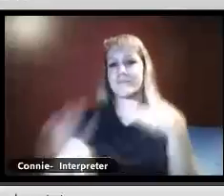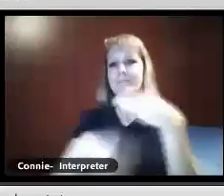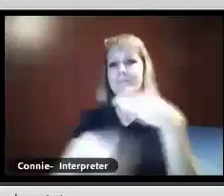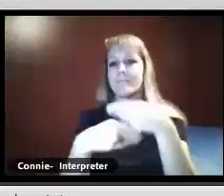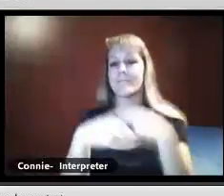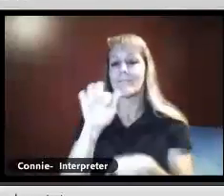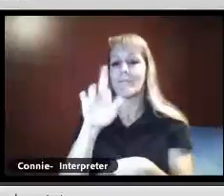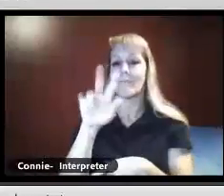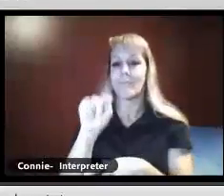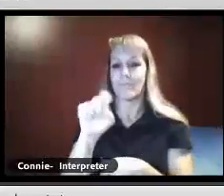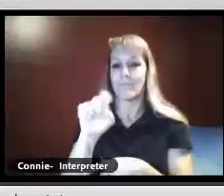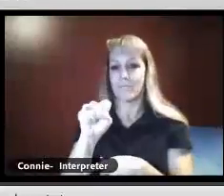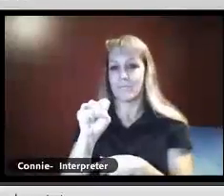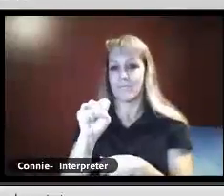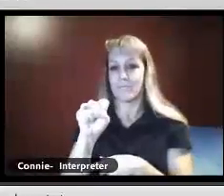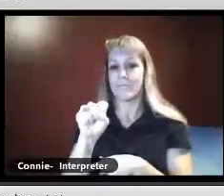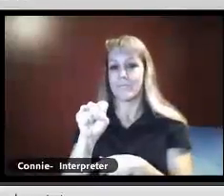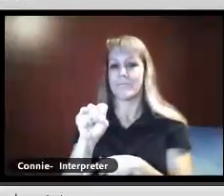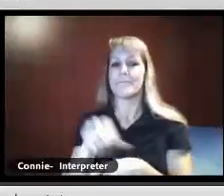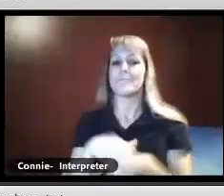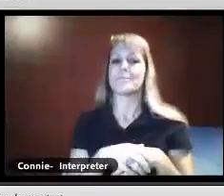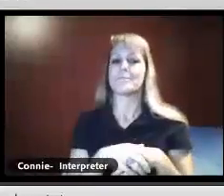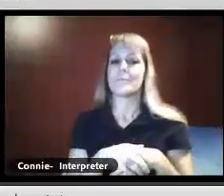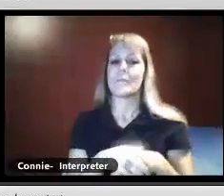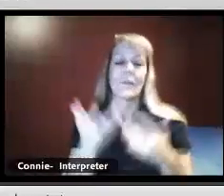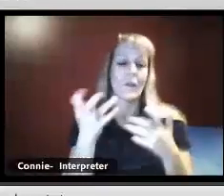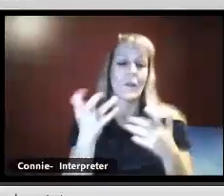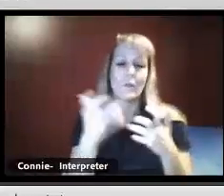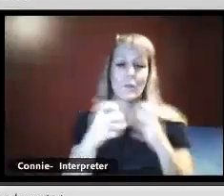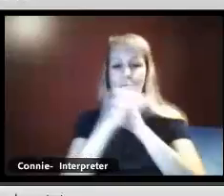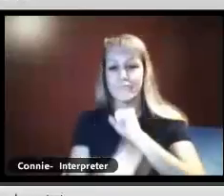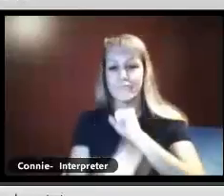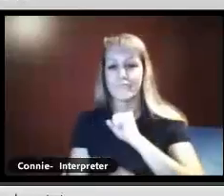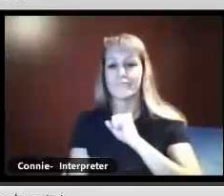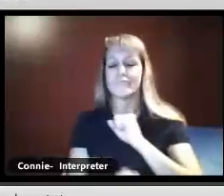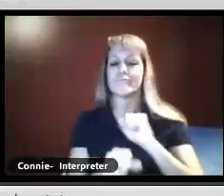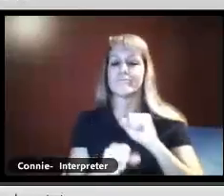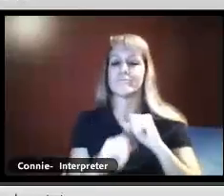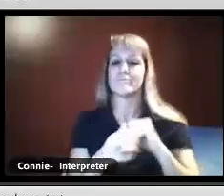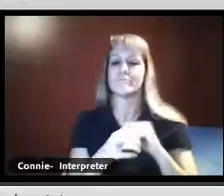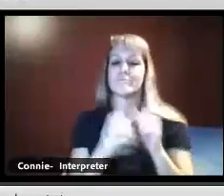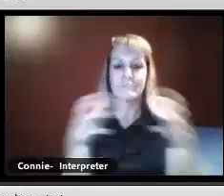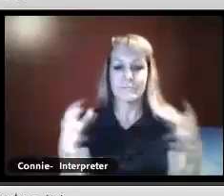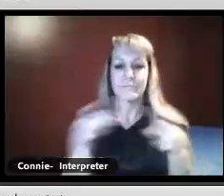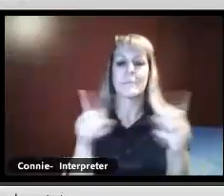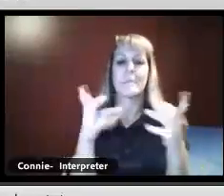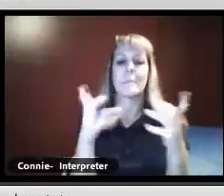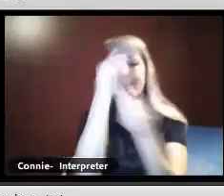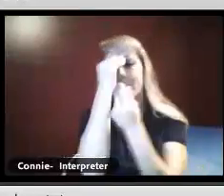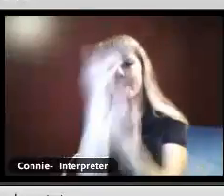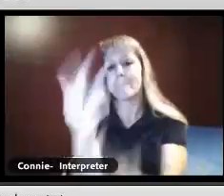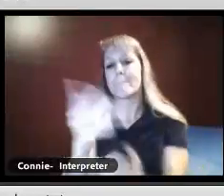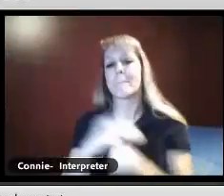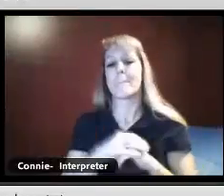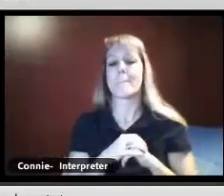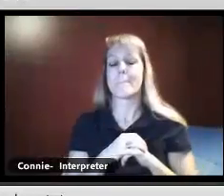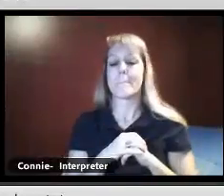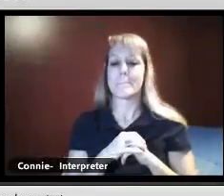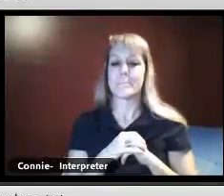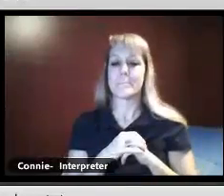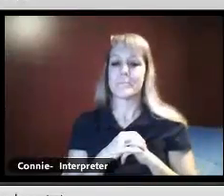gaining momentum, and I don't want to belabor the point too much, but I do want to make you aware